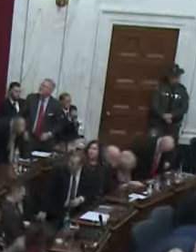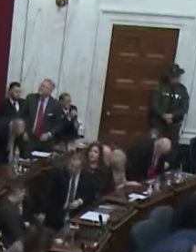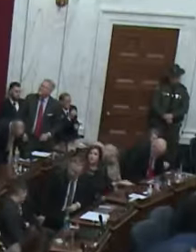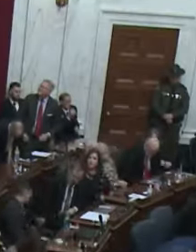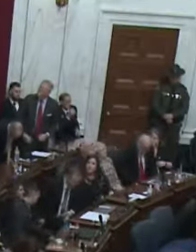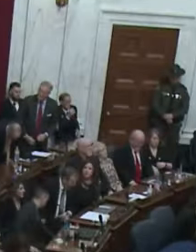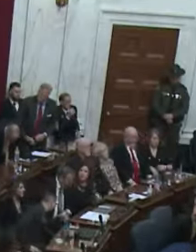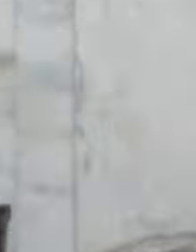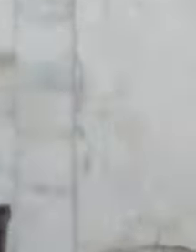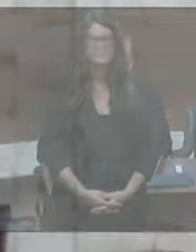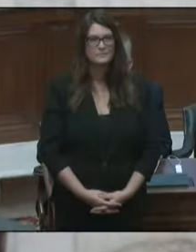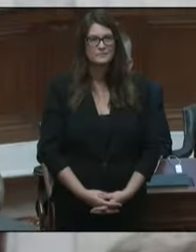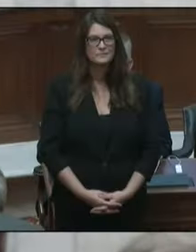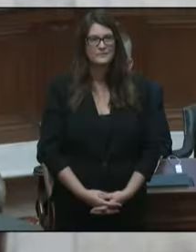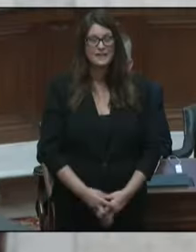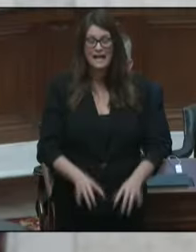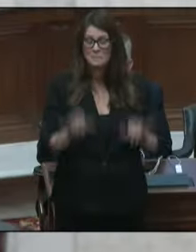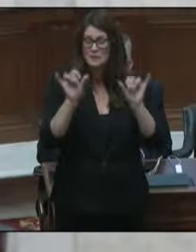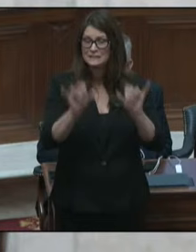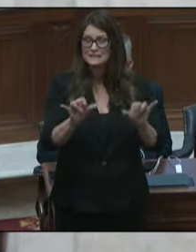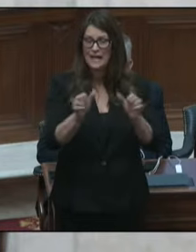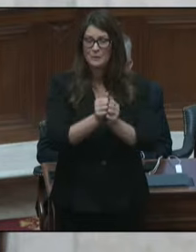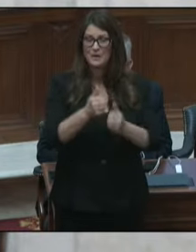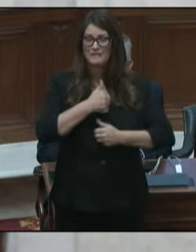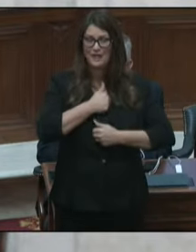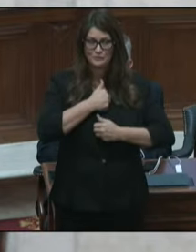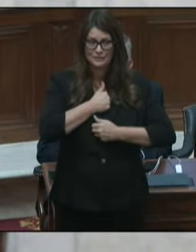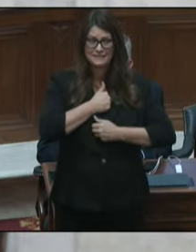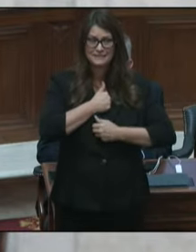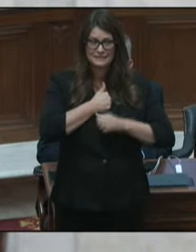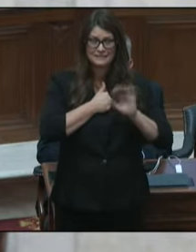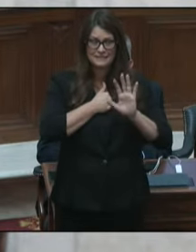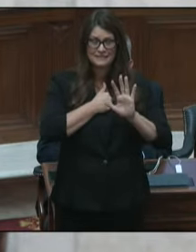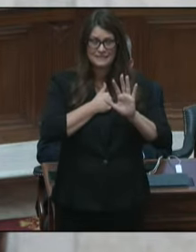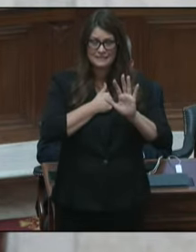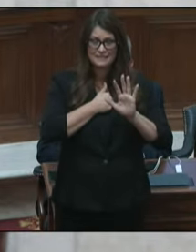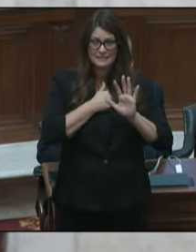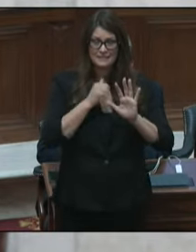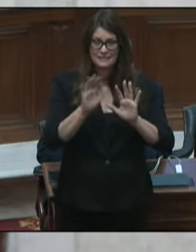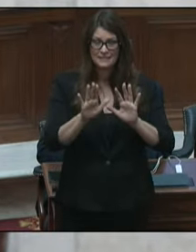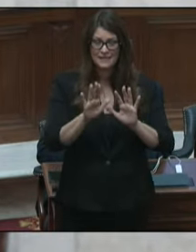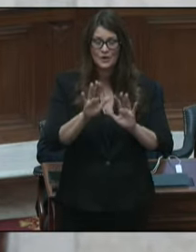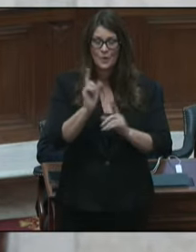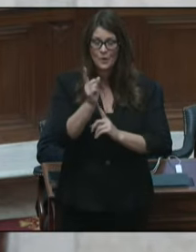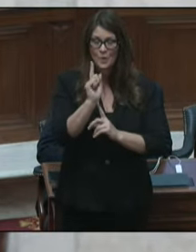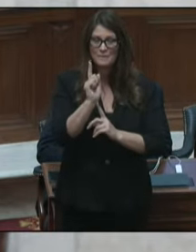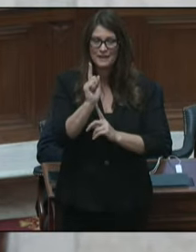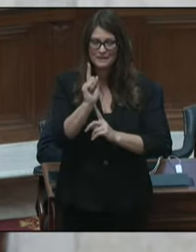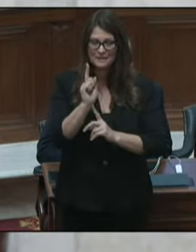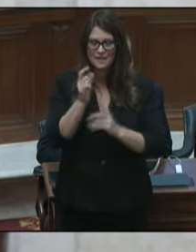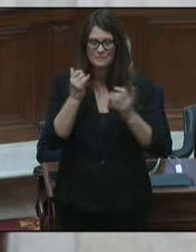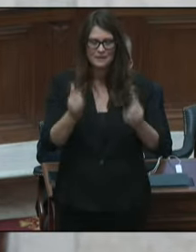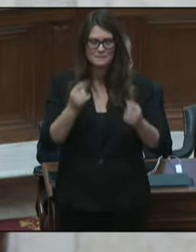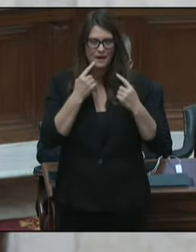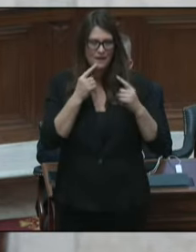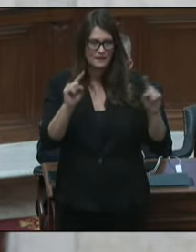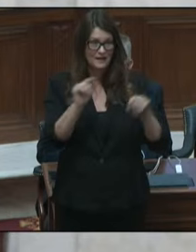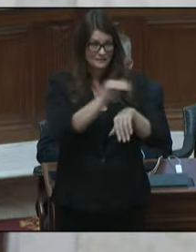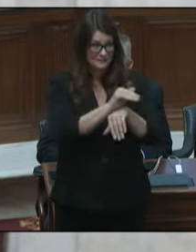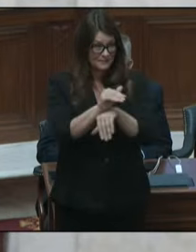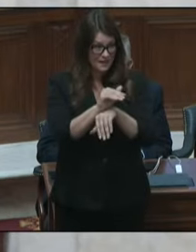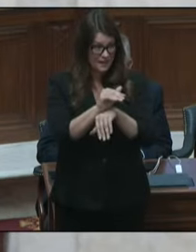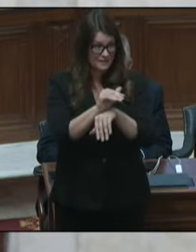I'm going to stick with the veterans. I'm going to go quickly. I'm going to stick with the veterans here in a minute, you know, for a minute. But I am announcing a bill